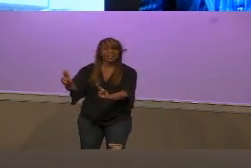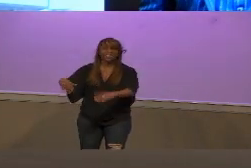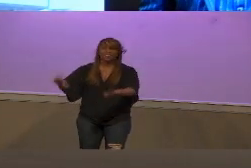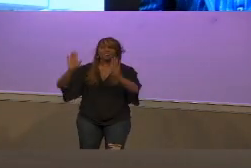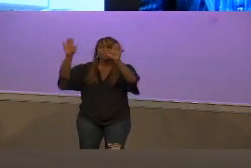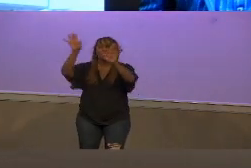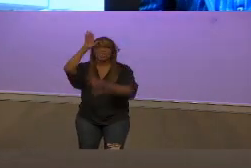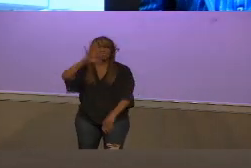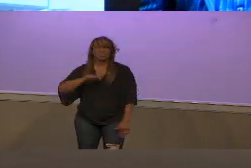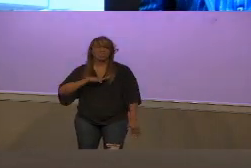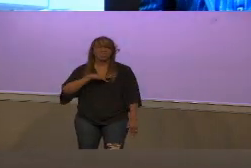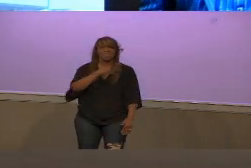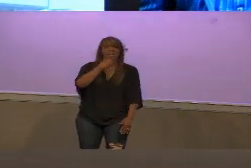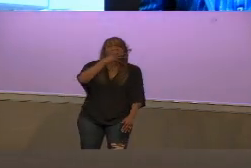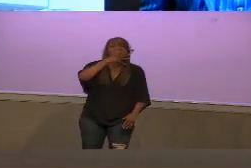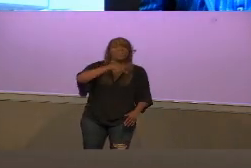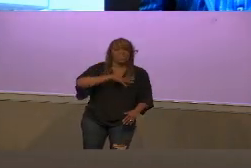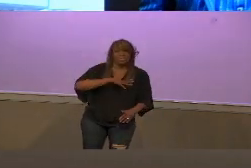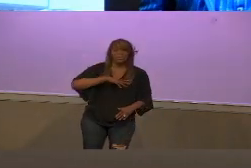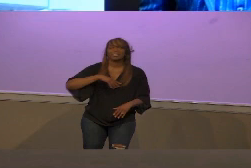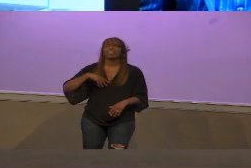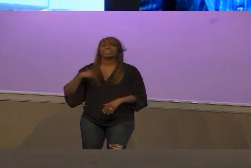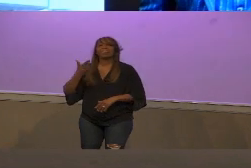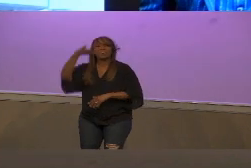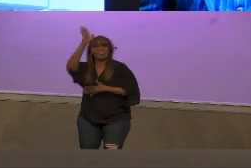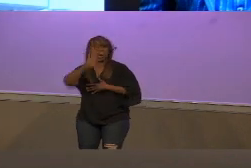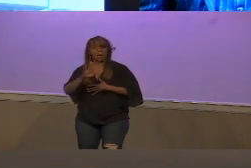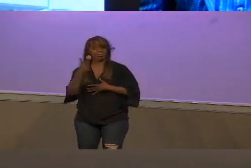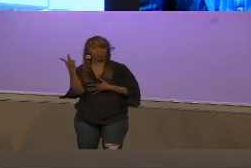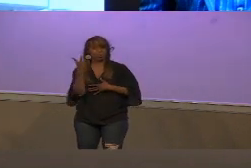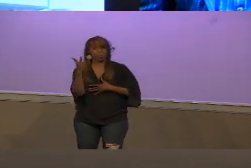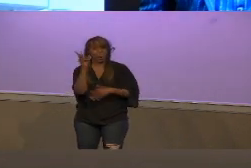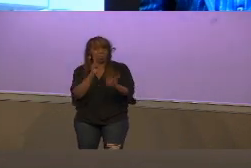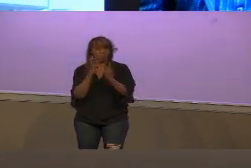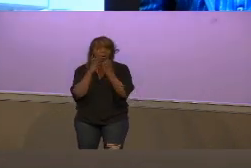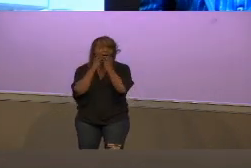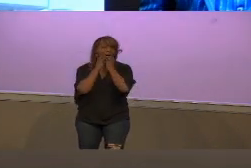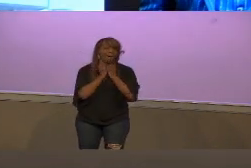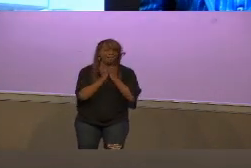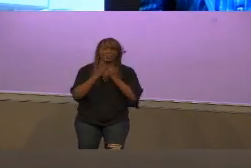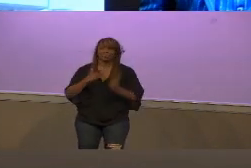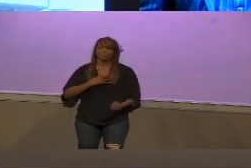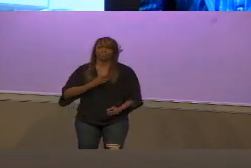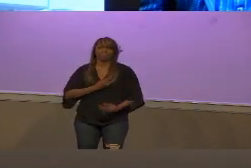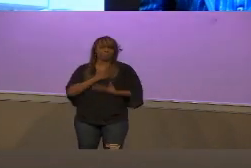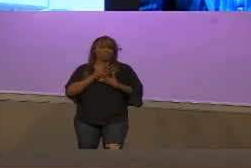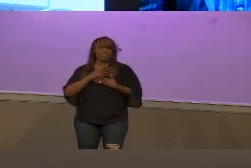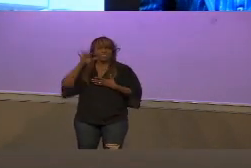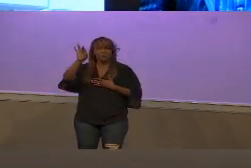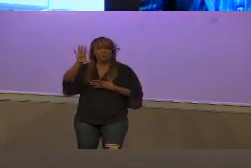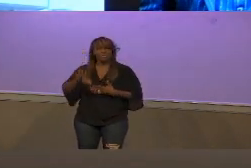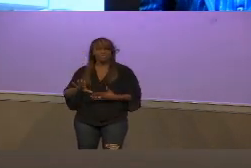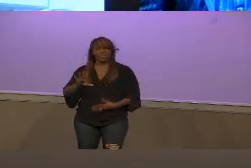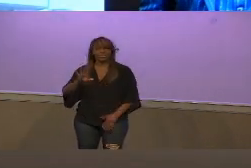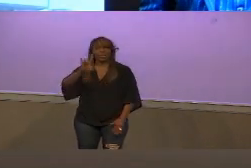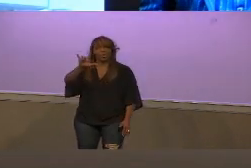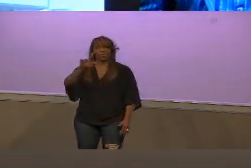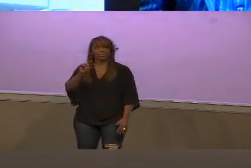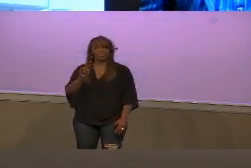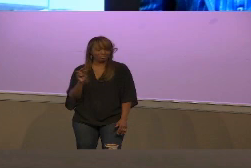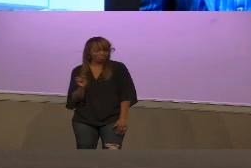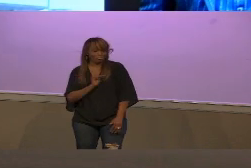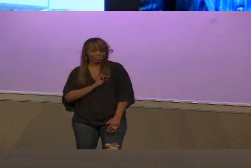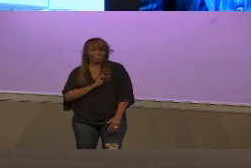man and woman of God, two people that are very near and dear to my heart, and Reverend Dr. Lloyd T.